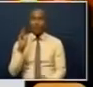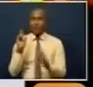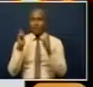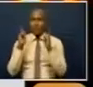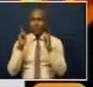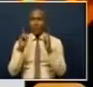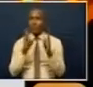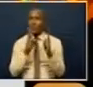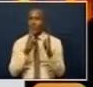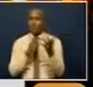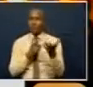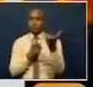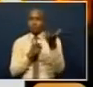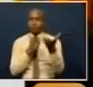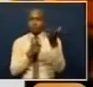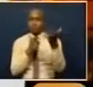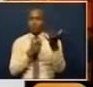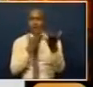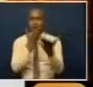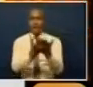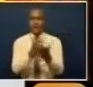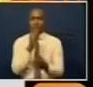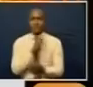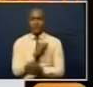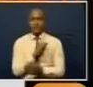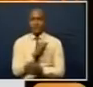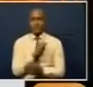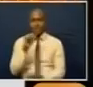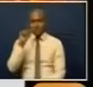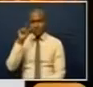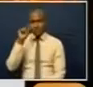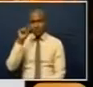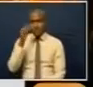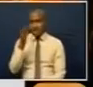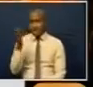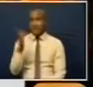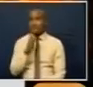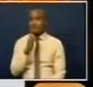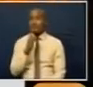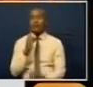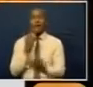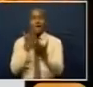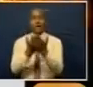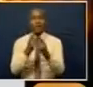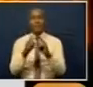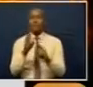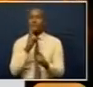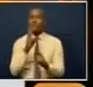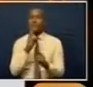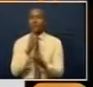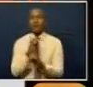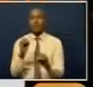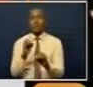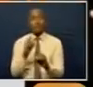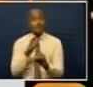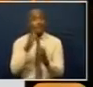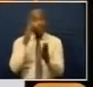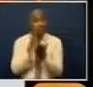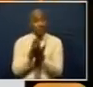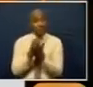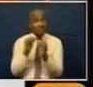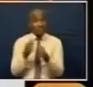scene. If you're a believer in what you're reading on Twitter, it's saying they're arriving without water, but we cannot confirm that.